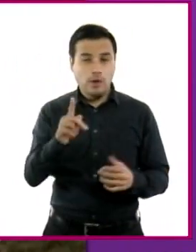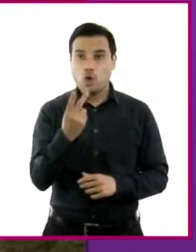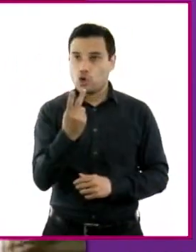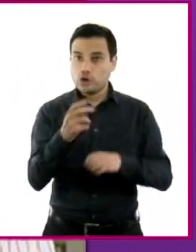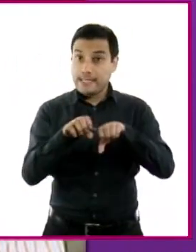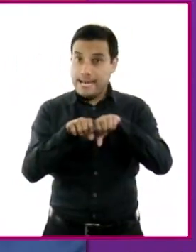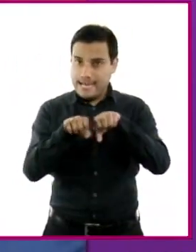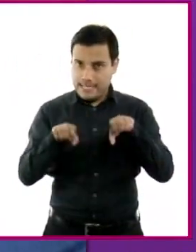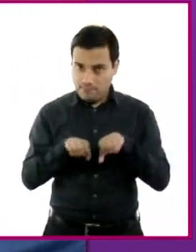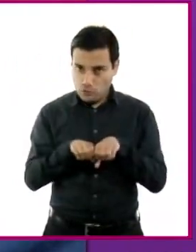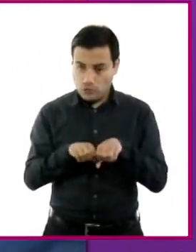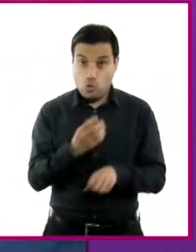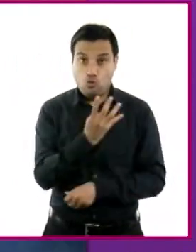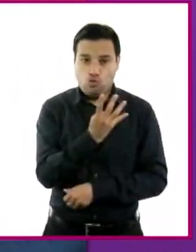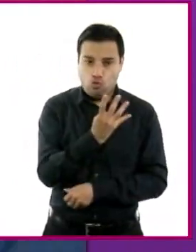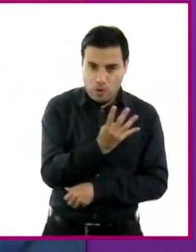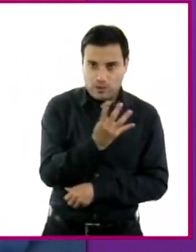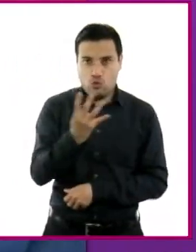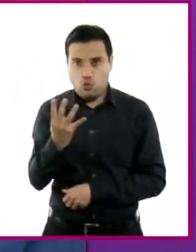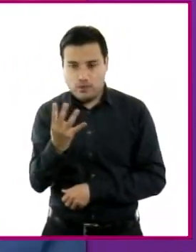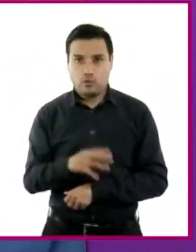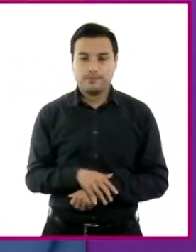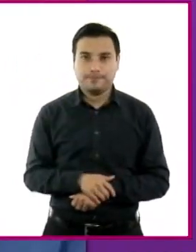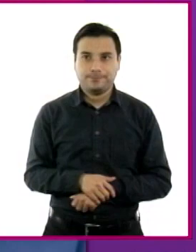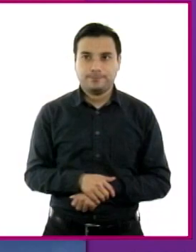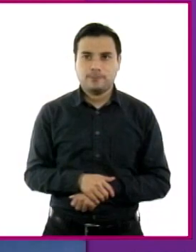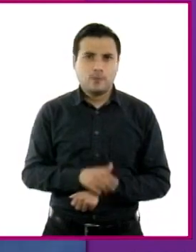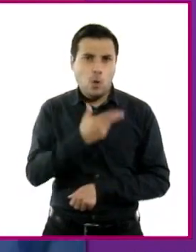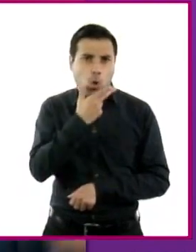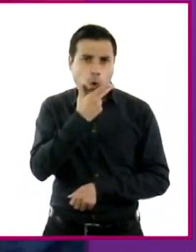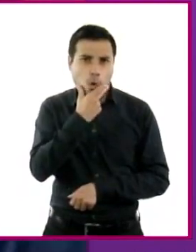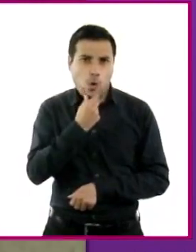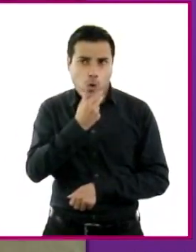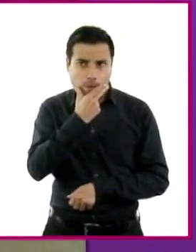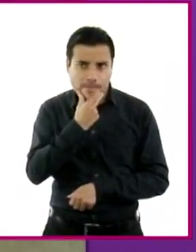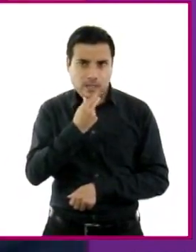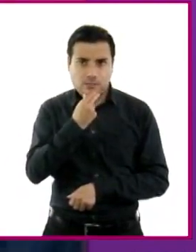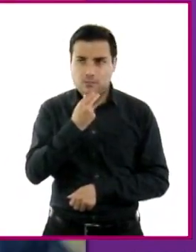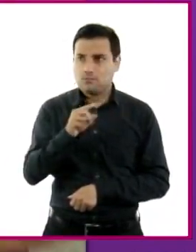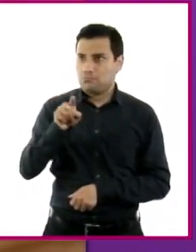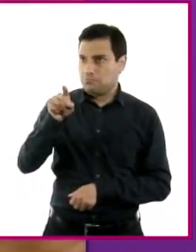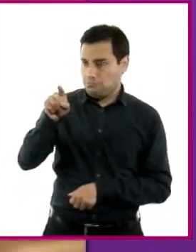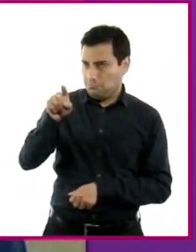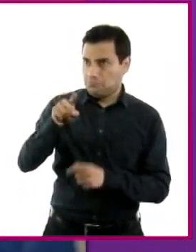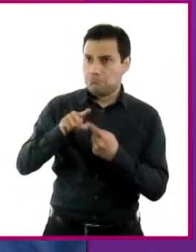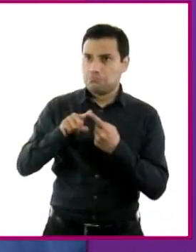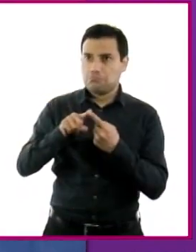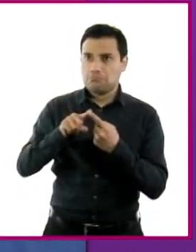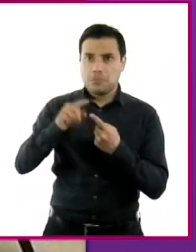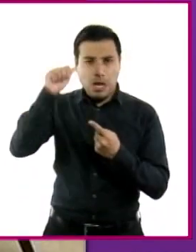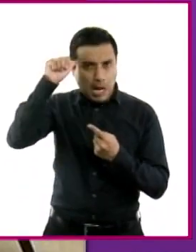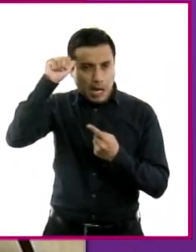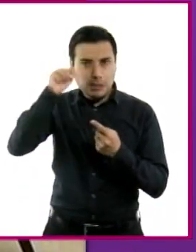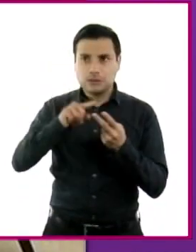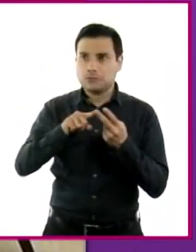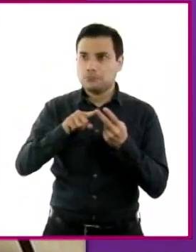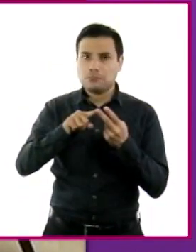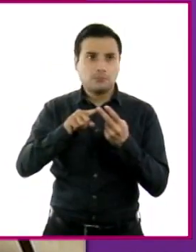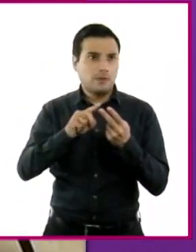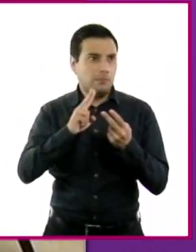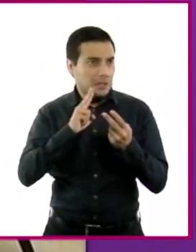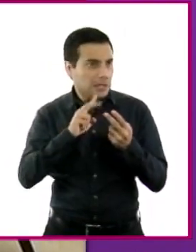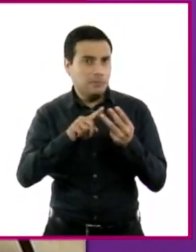of 4. Why don't we make a men's team? Mr. Wong, Alex, Vladimir, and